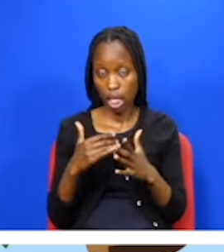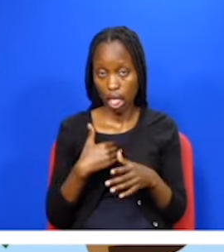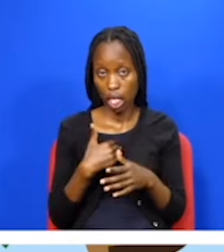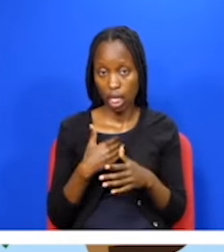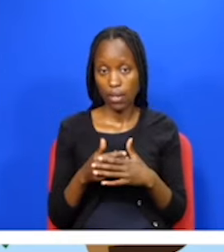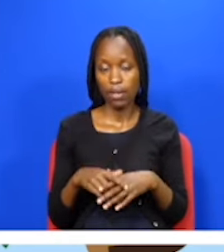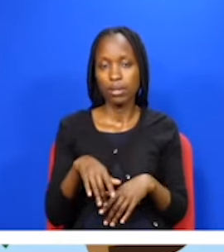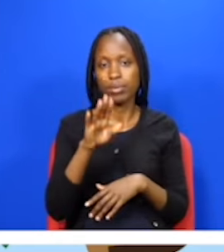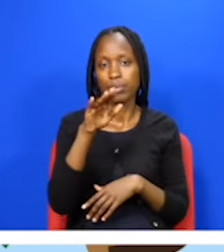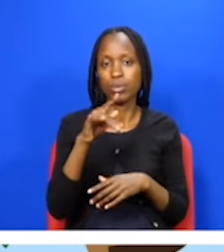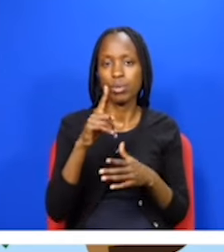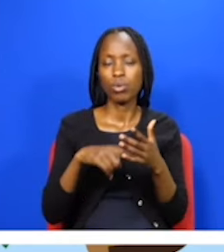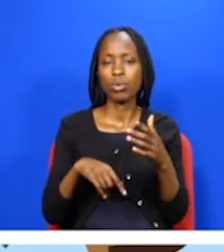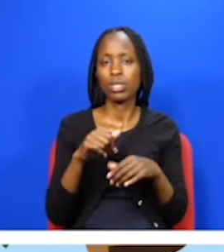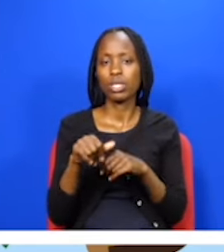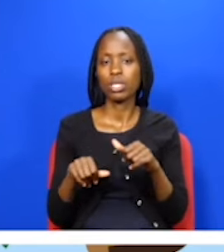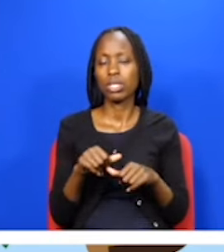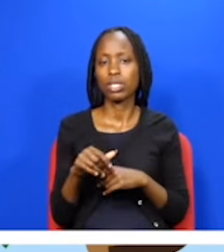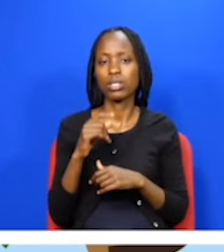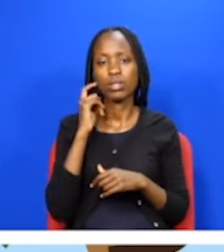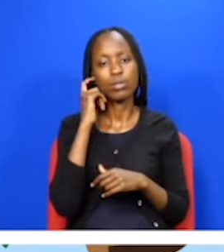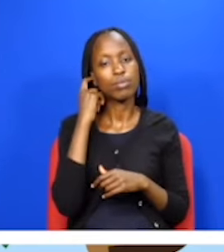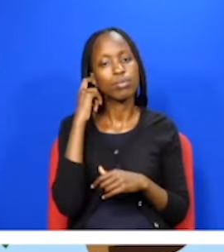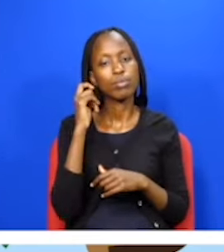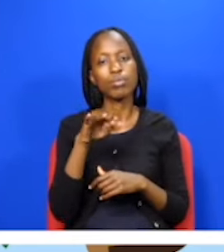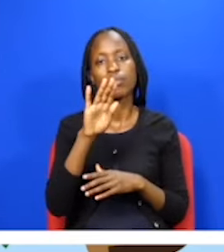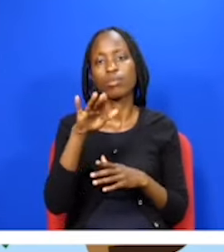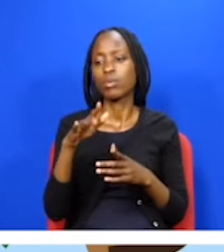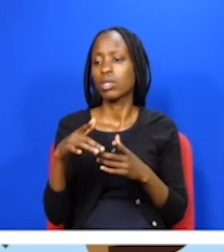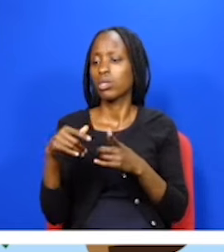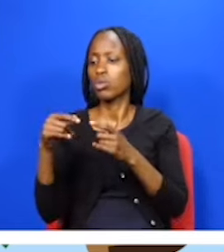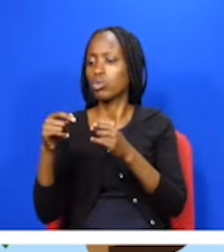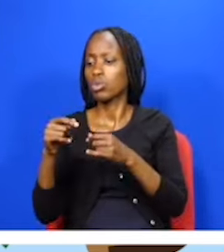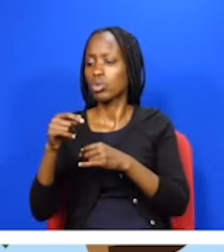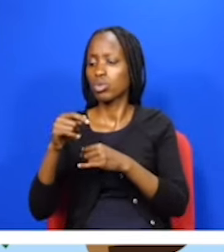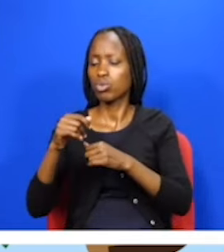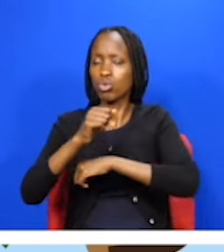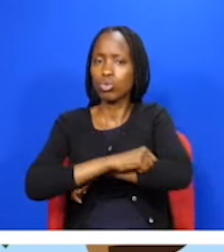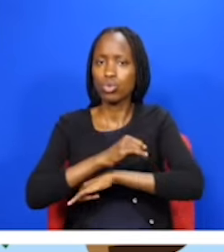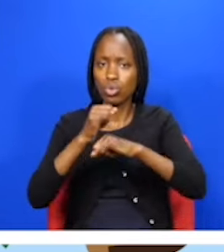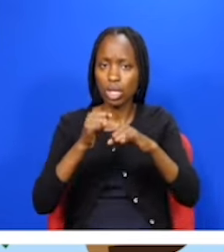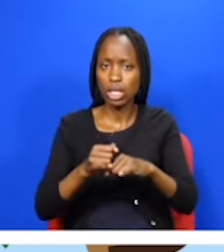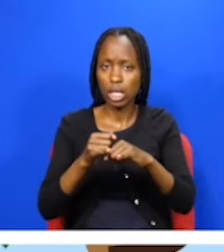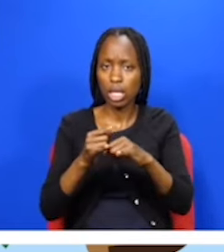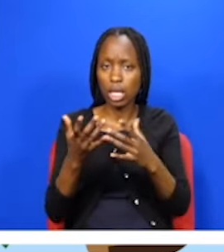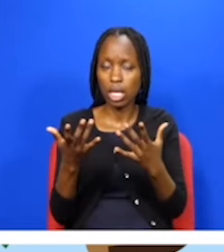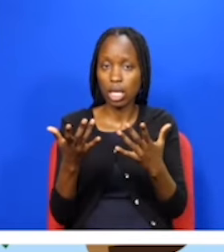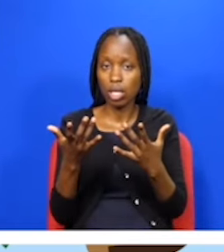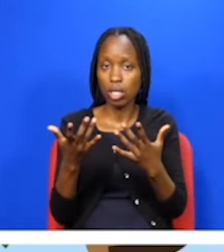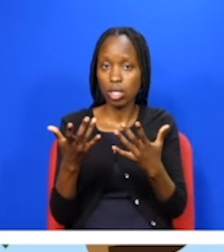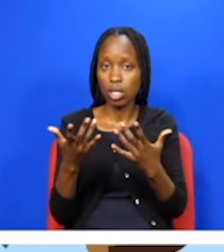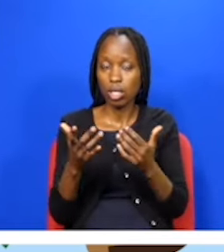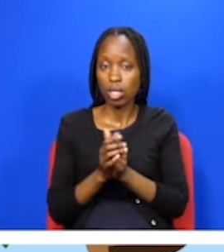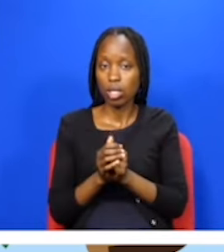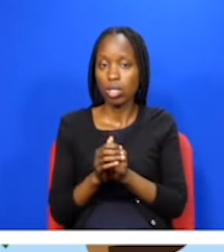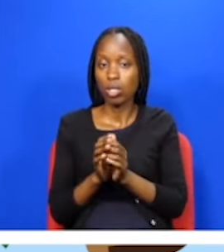how about you going to a new school this year, maybe some time ago, going to the